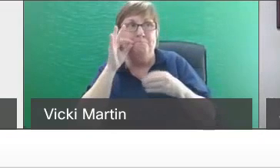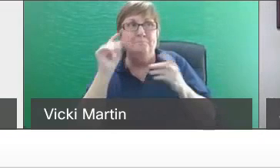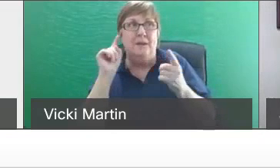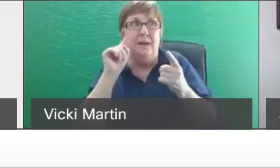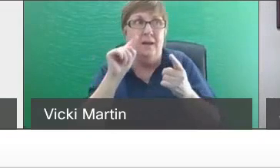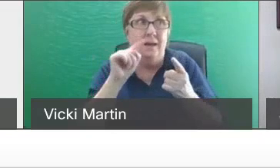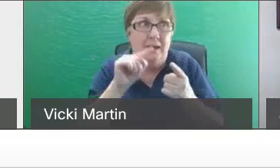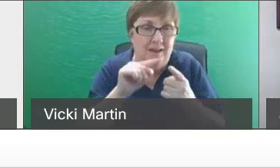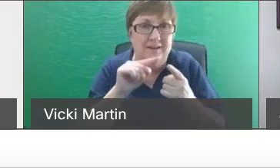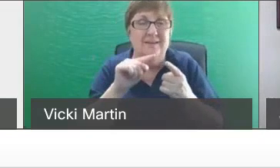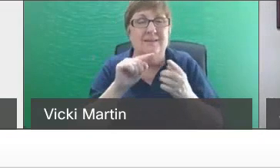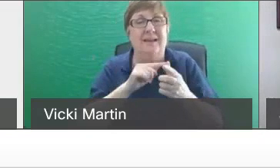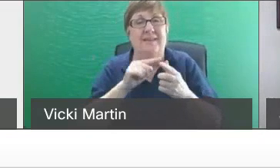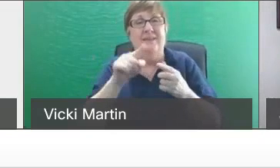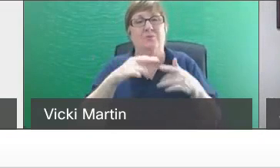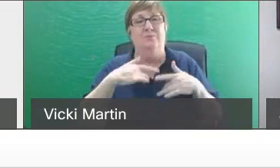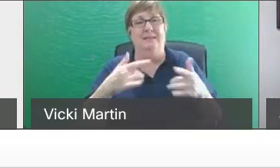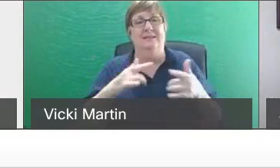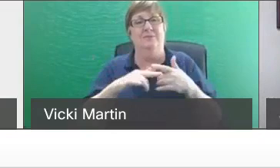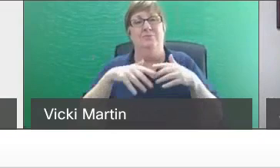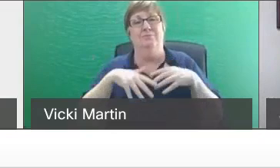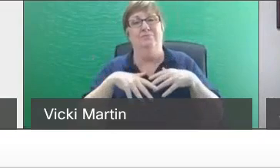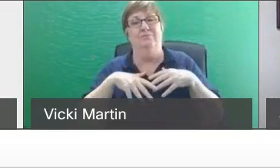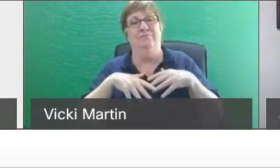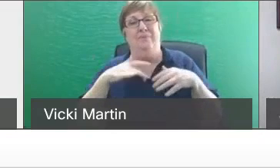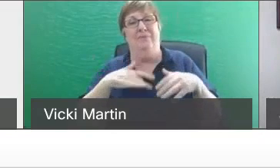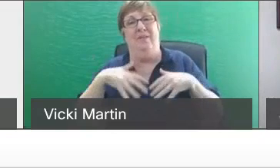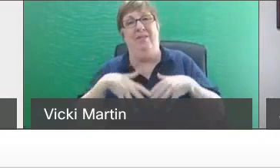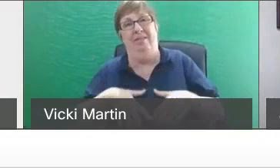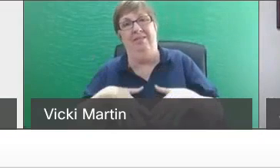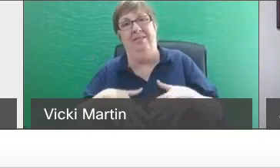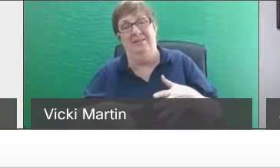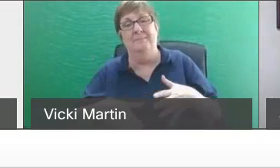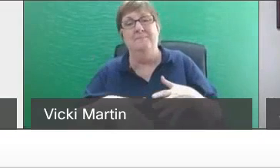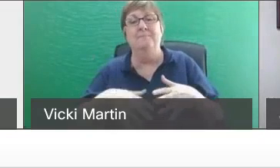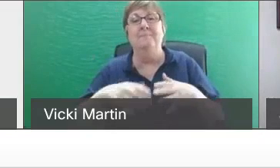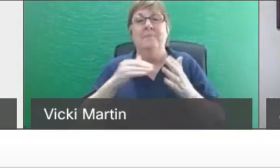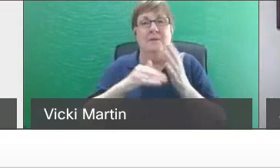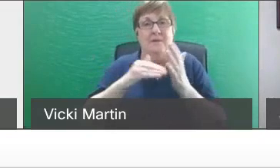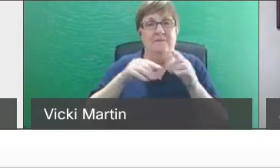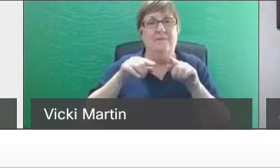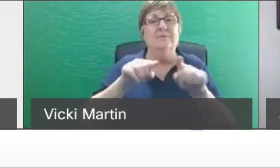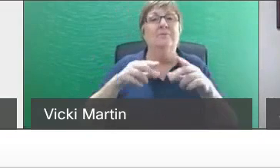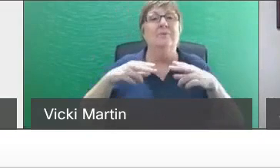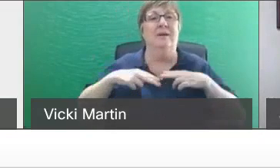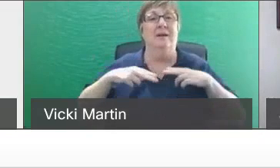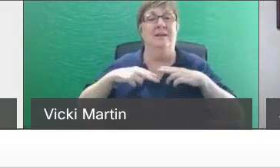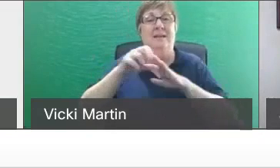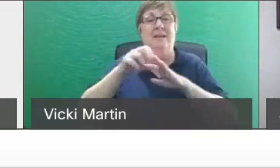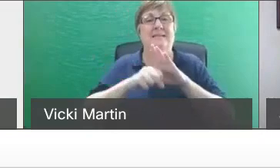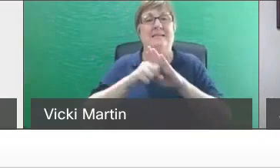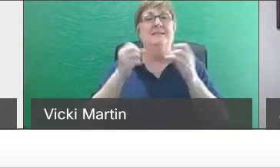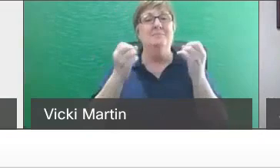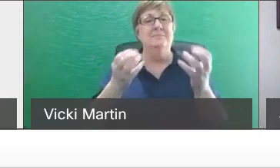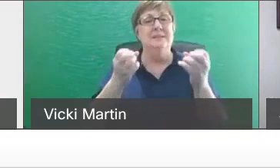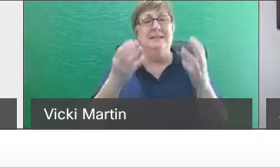Also, setting to-do lists. So a lot of time during the holiday seasons is a lot of things that you have to do and